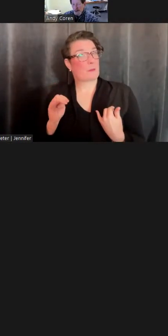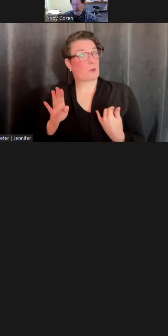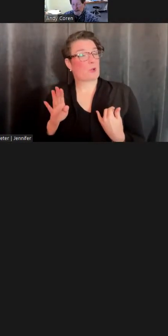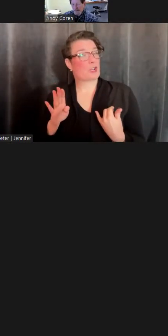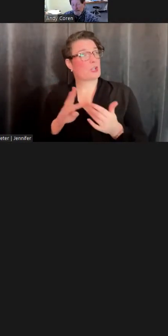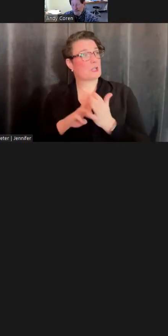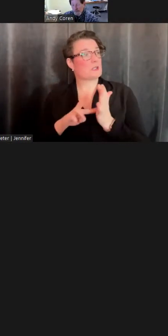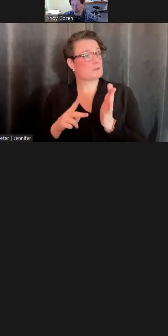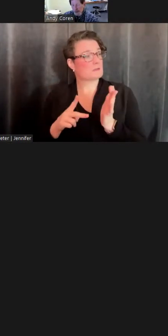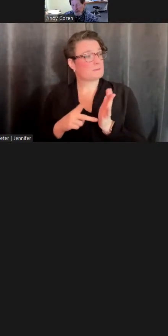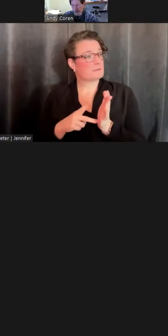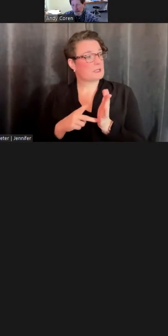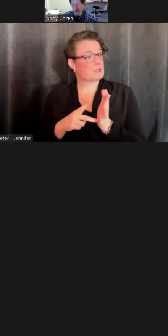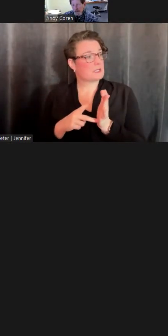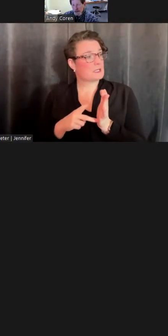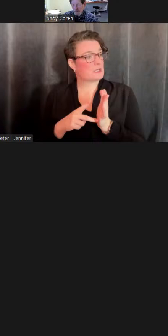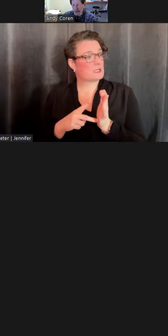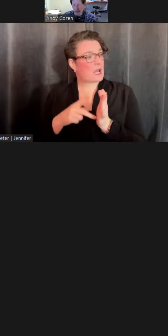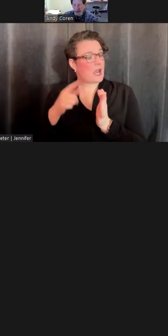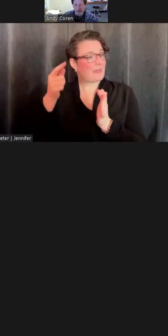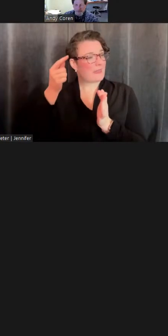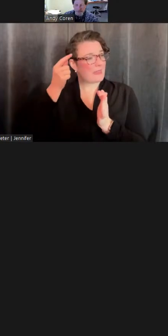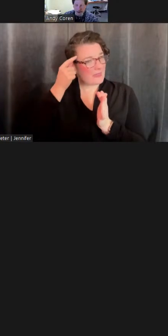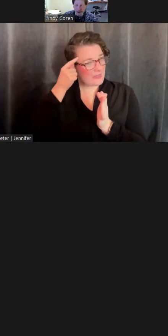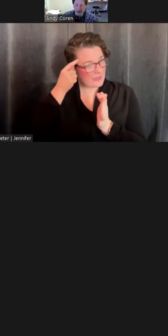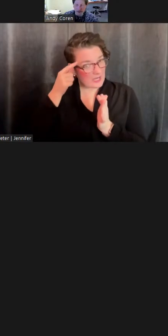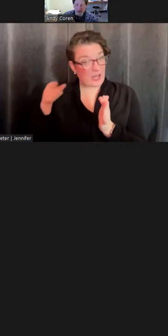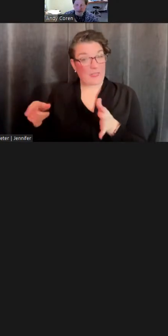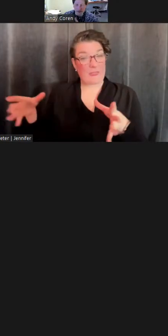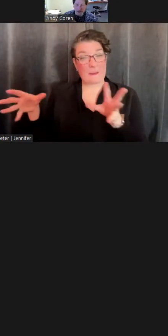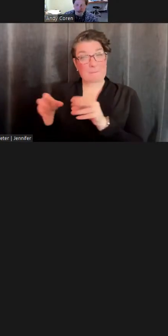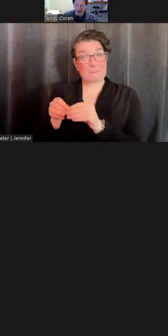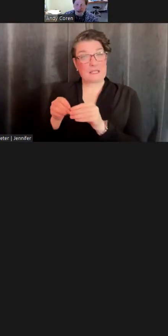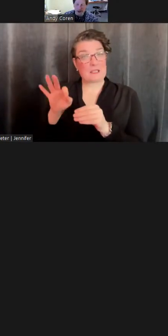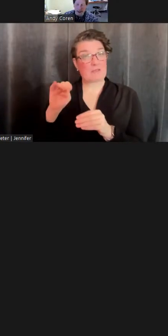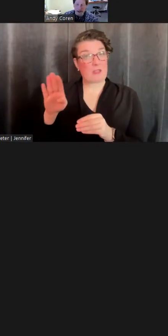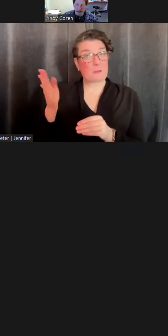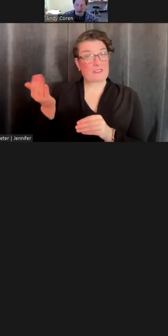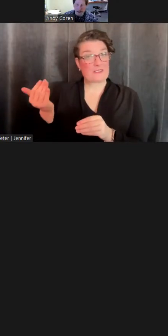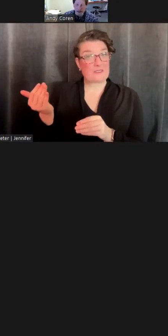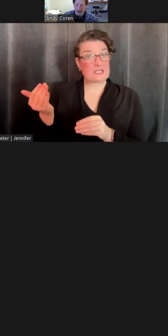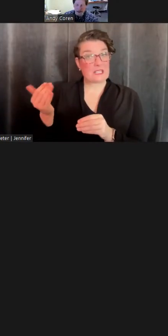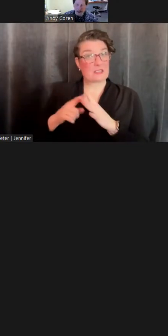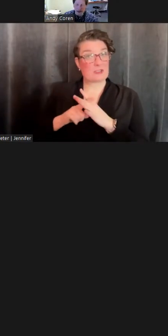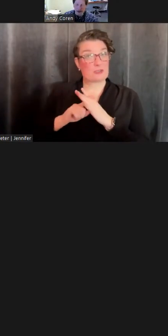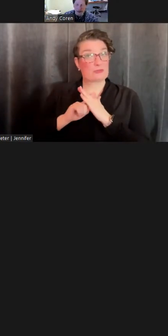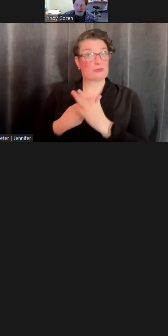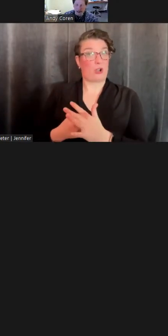February. I think that they're going to meet on the 15th to initiate the